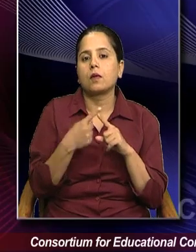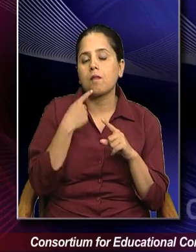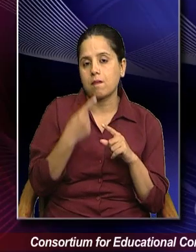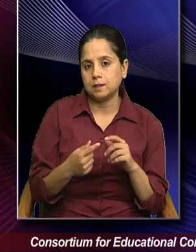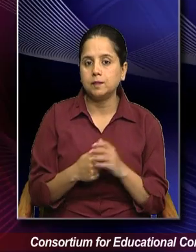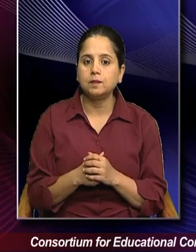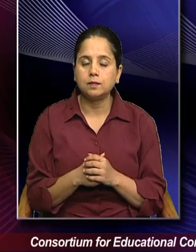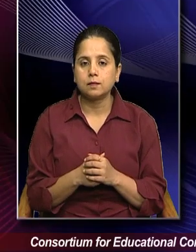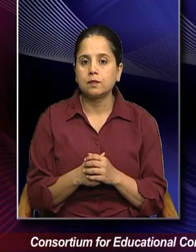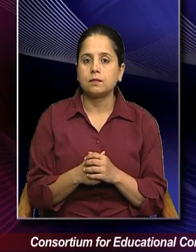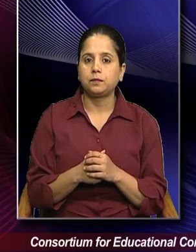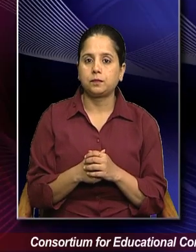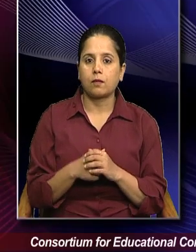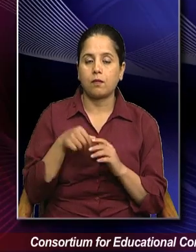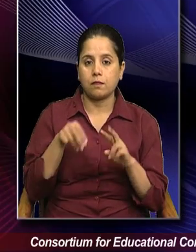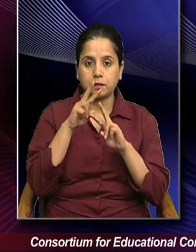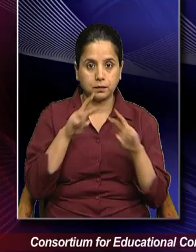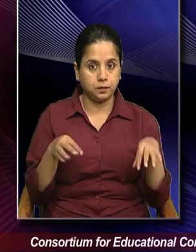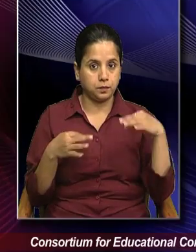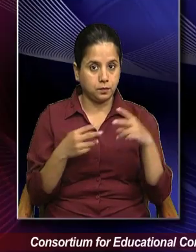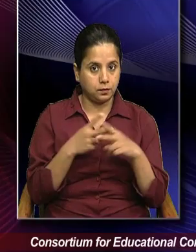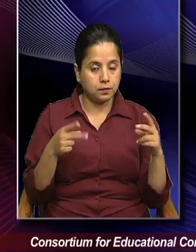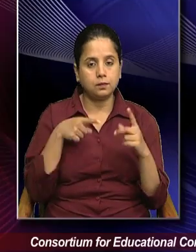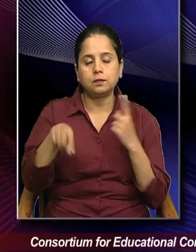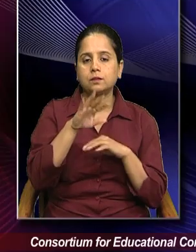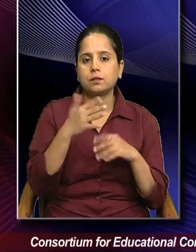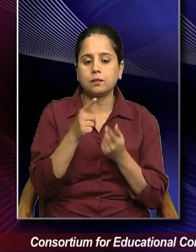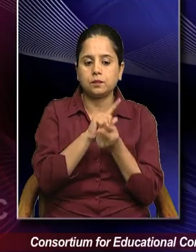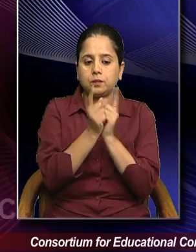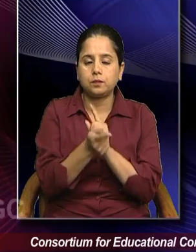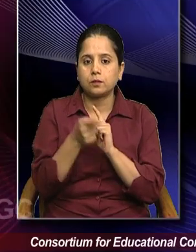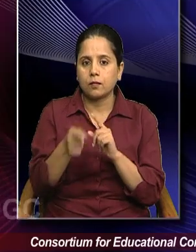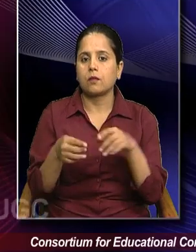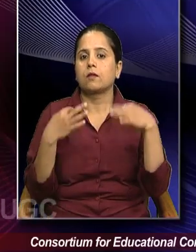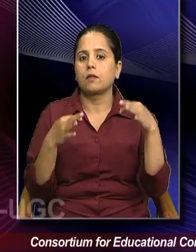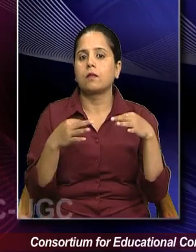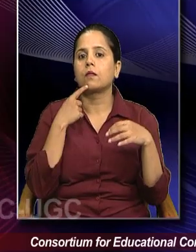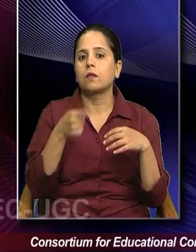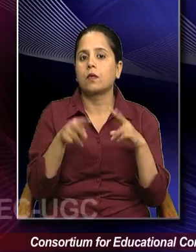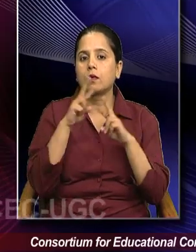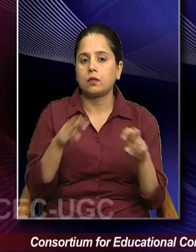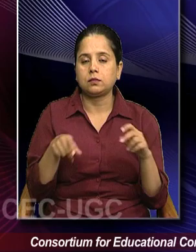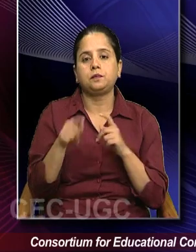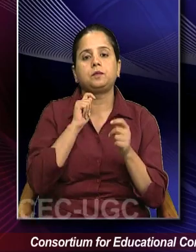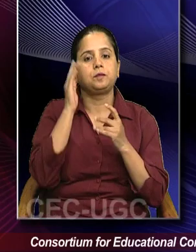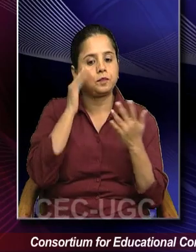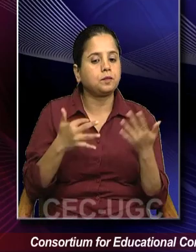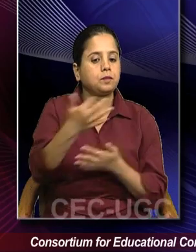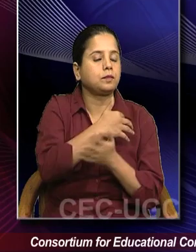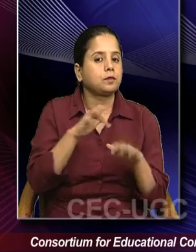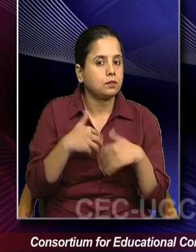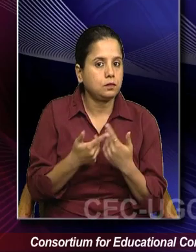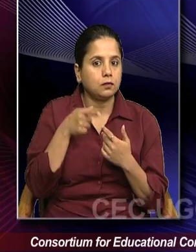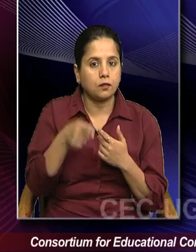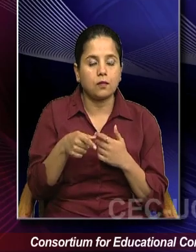the research papers and how to convert research papers into media reports. So,